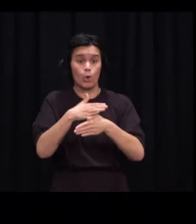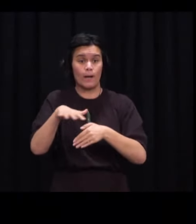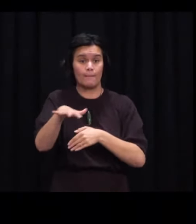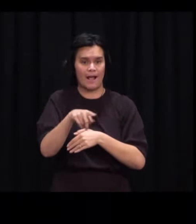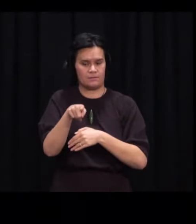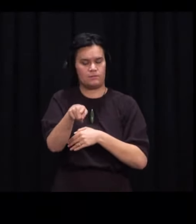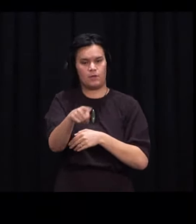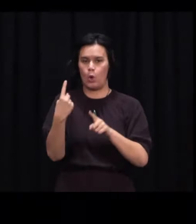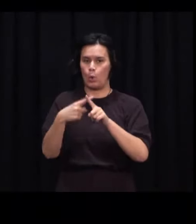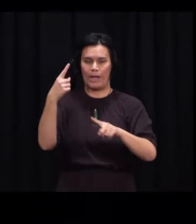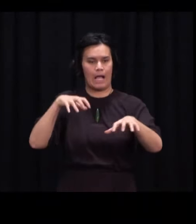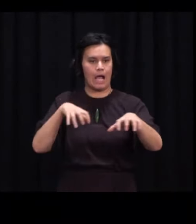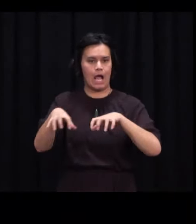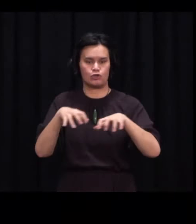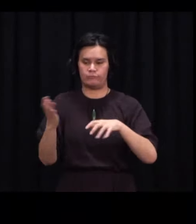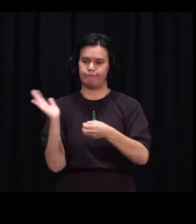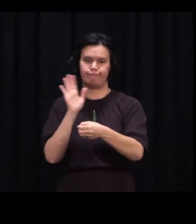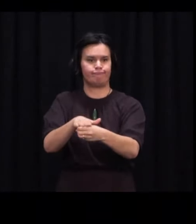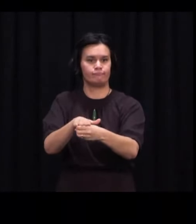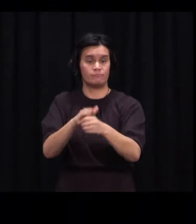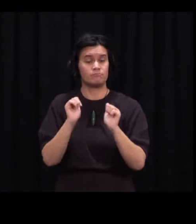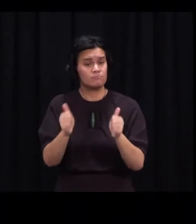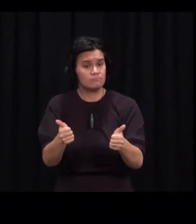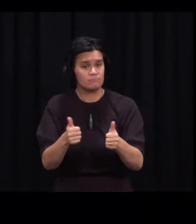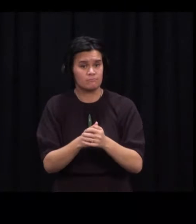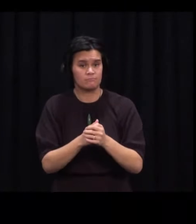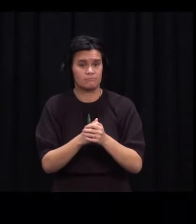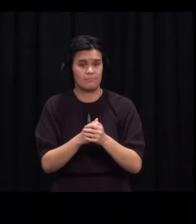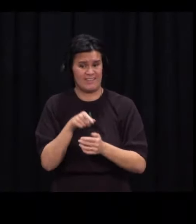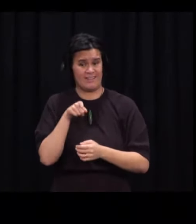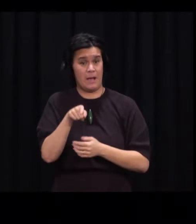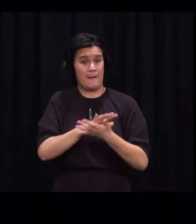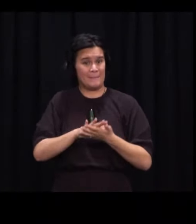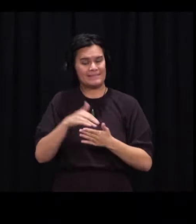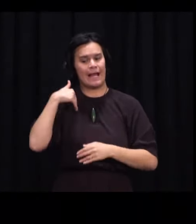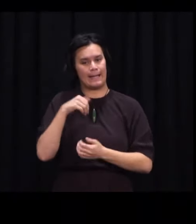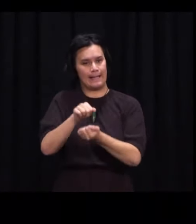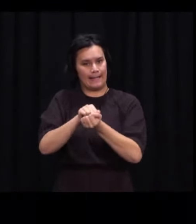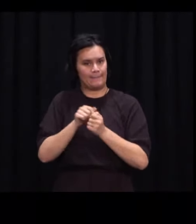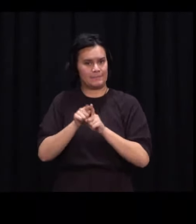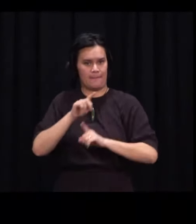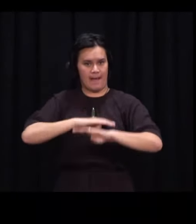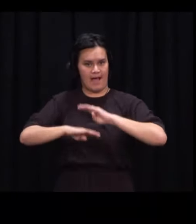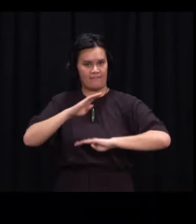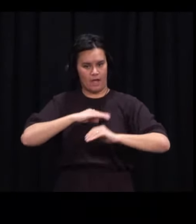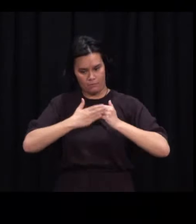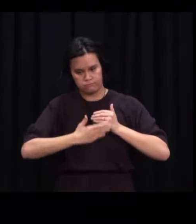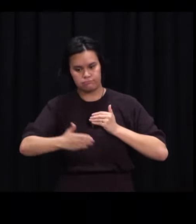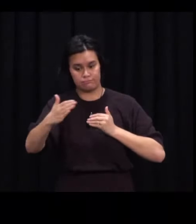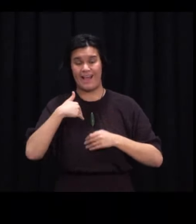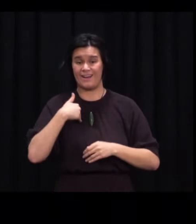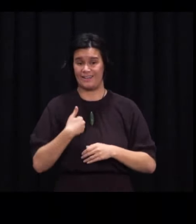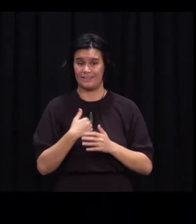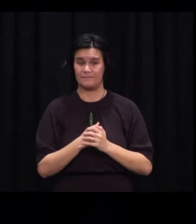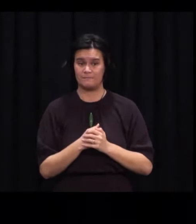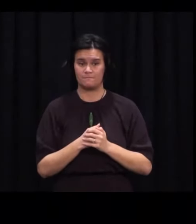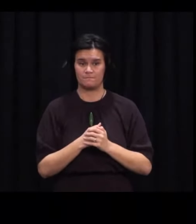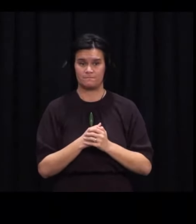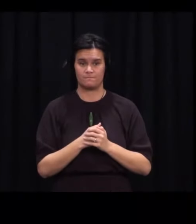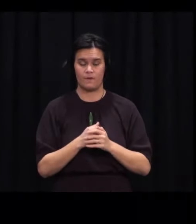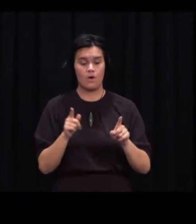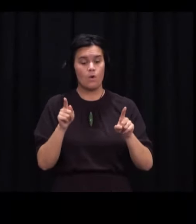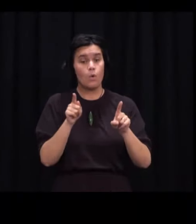worksite. This tells that this approach remains really important going forward. Another important observation is that of the cases